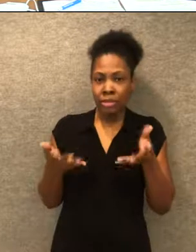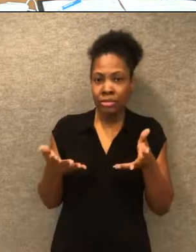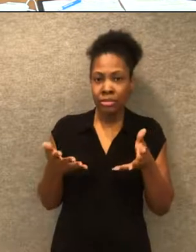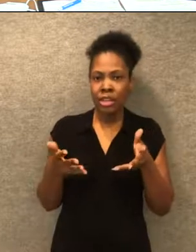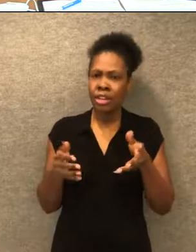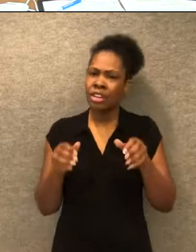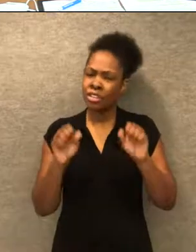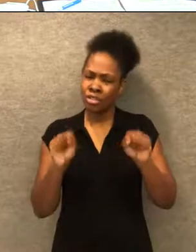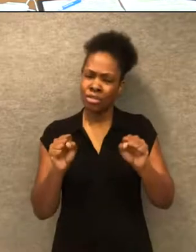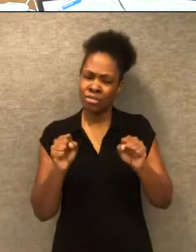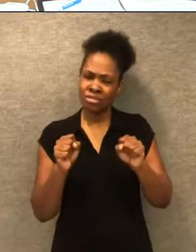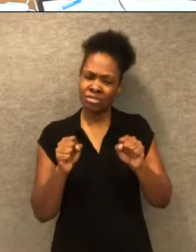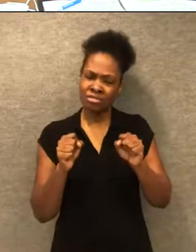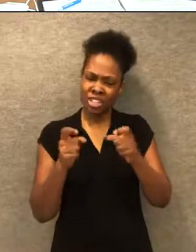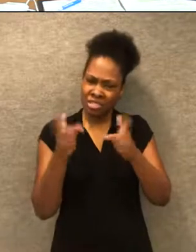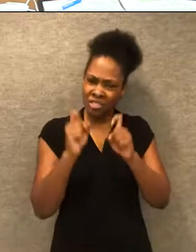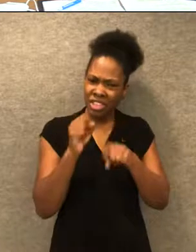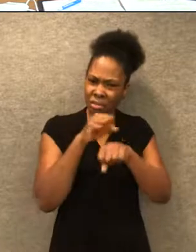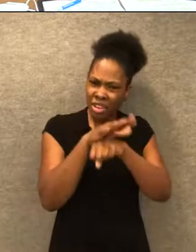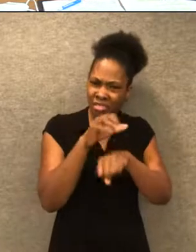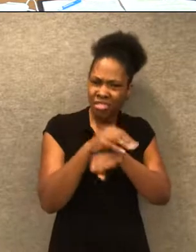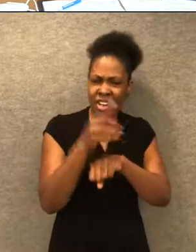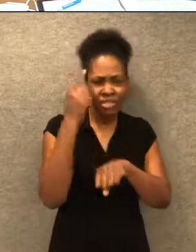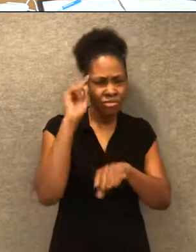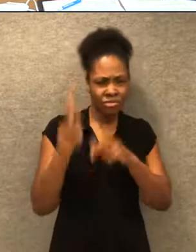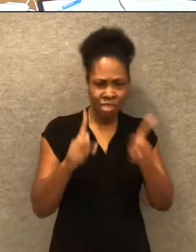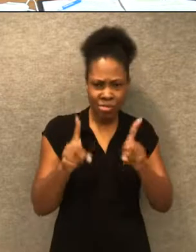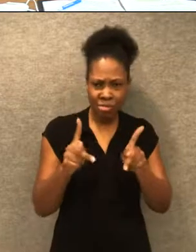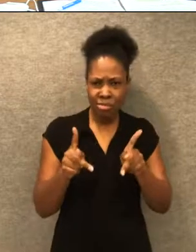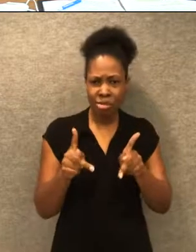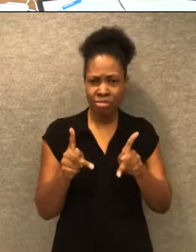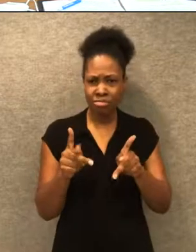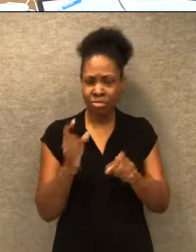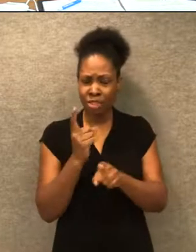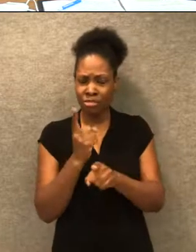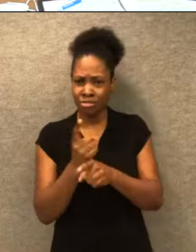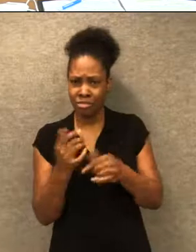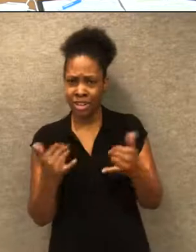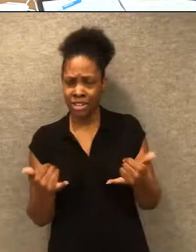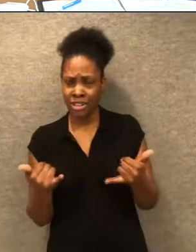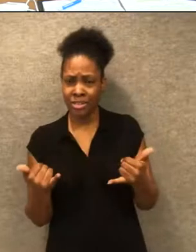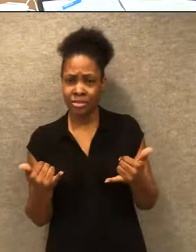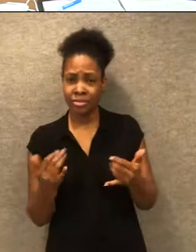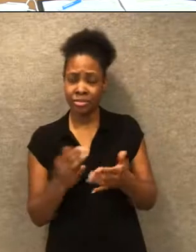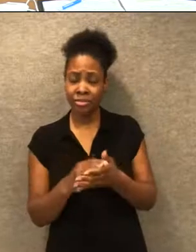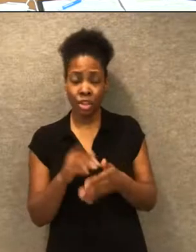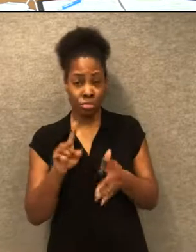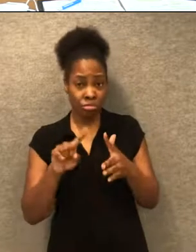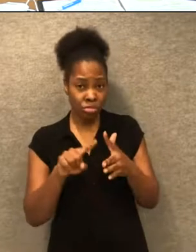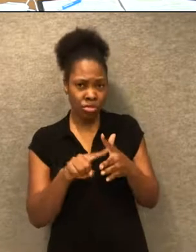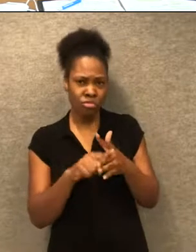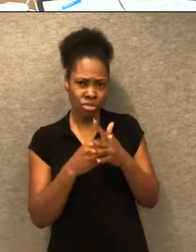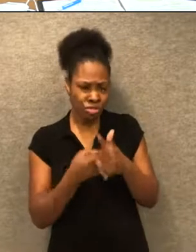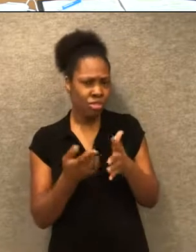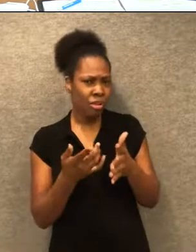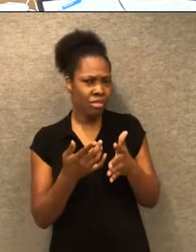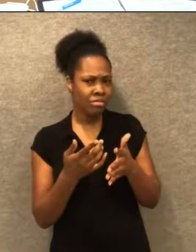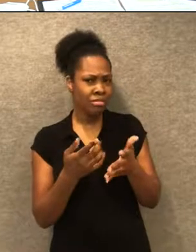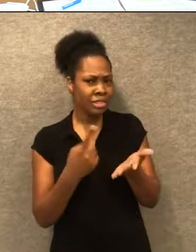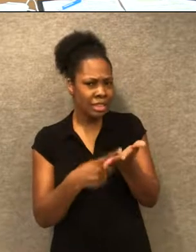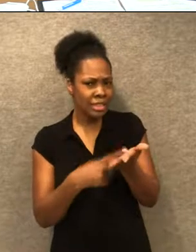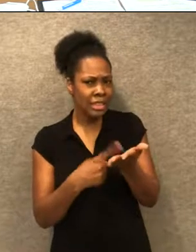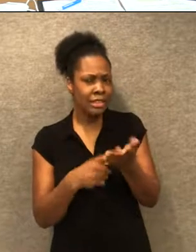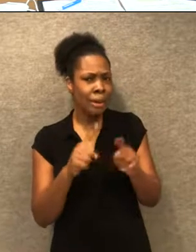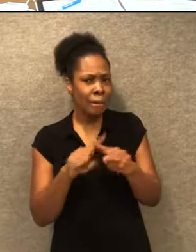experience, that you can give people right now? And you kind of like touched on it through, you know, your opening. But what